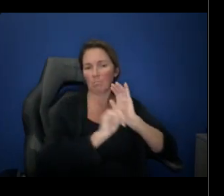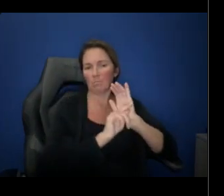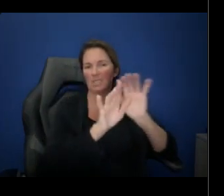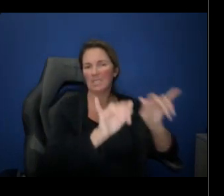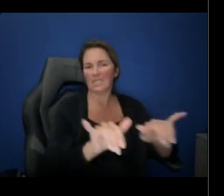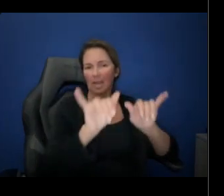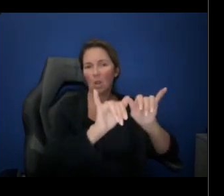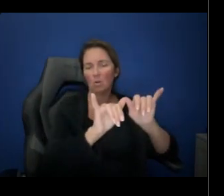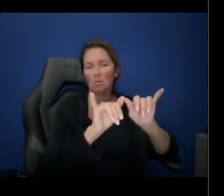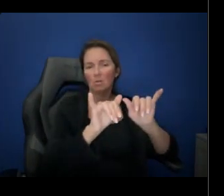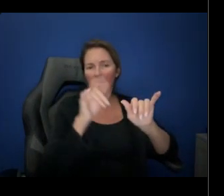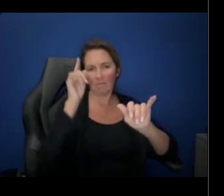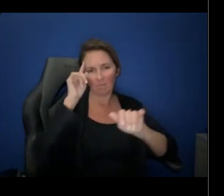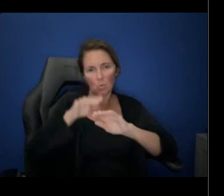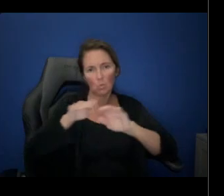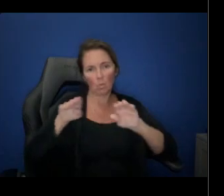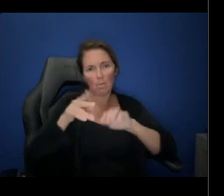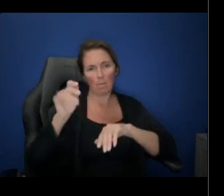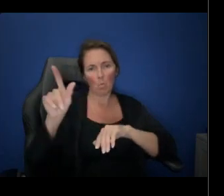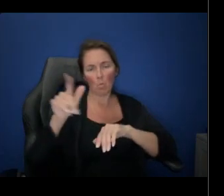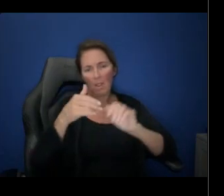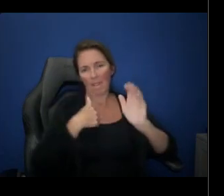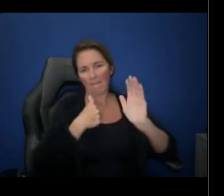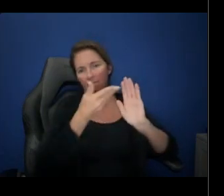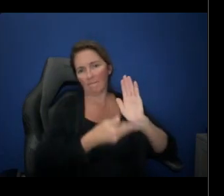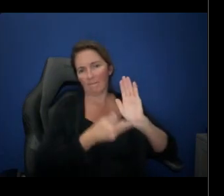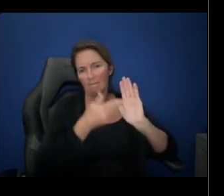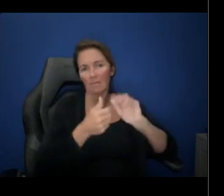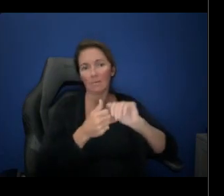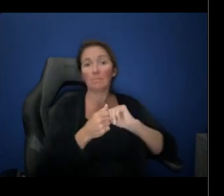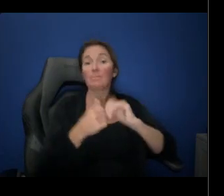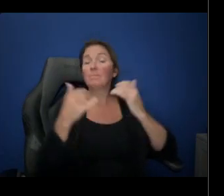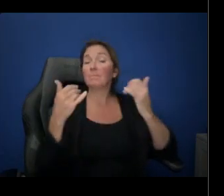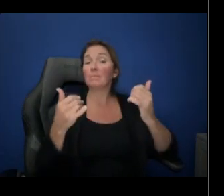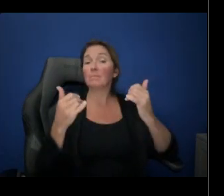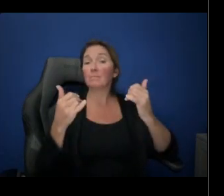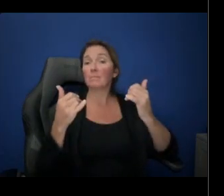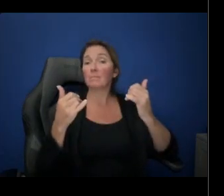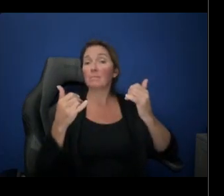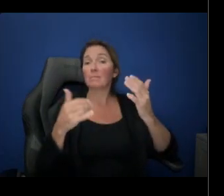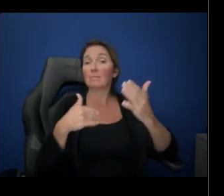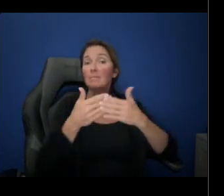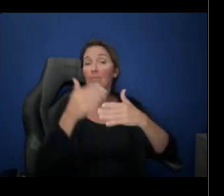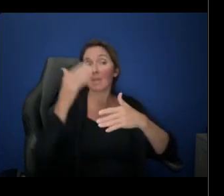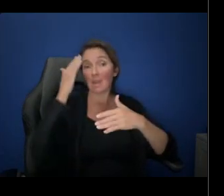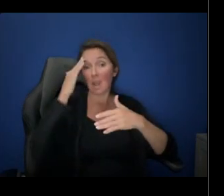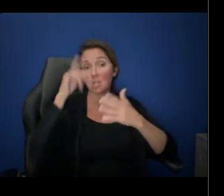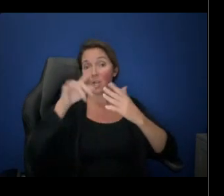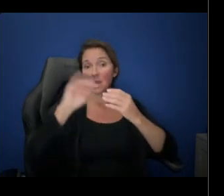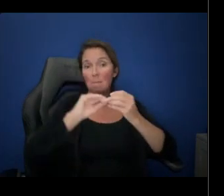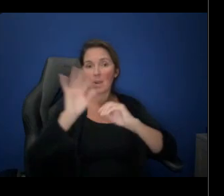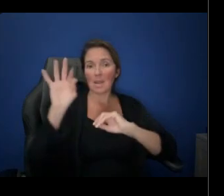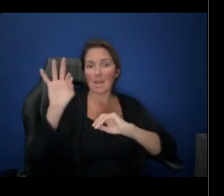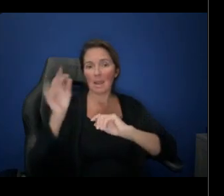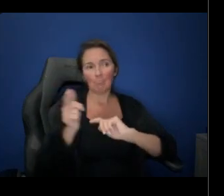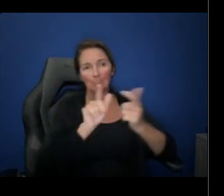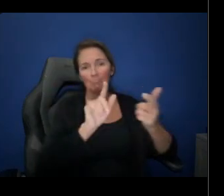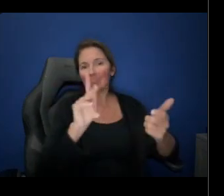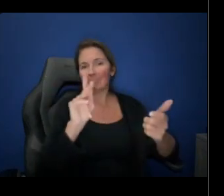standards for pools. And now we have reached Knowledge Check 9. I'm going to send it back